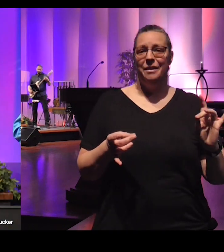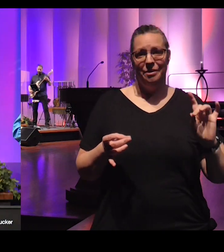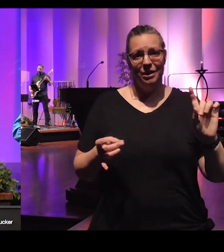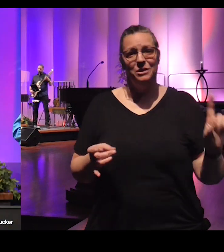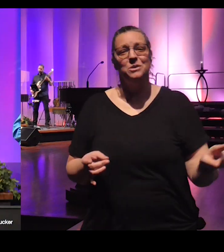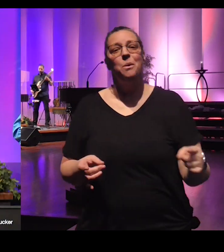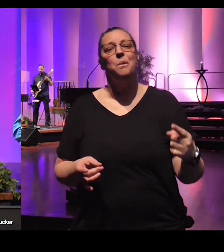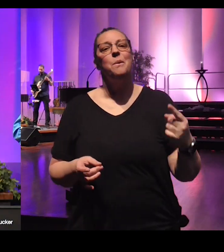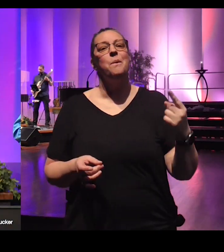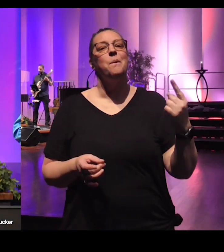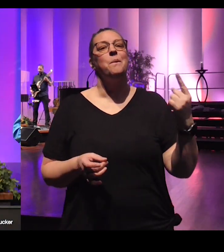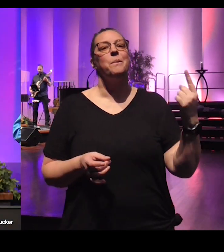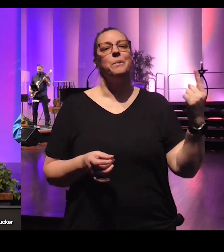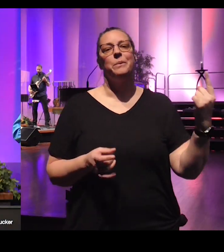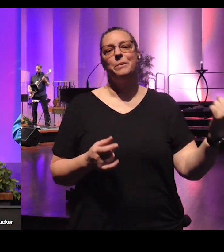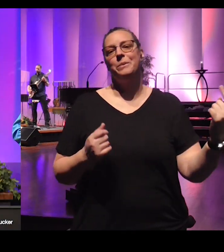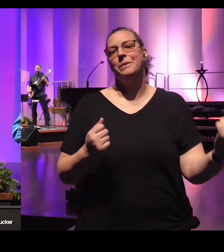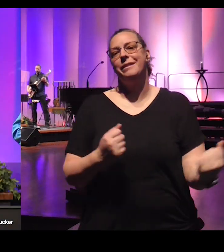there is